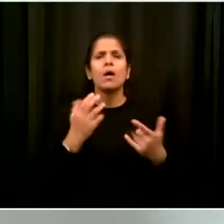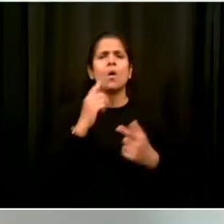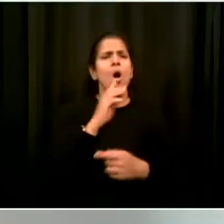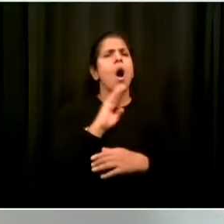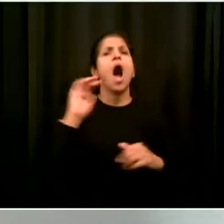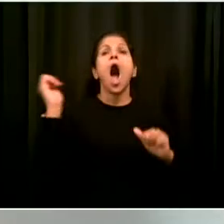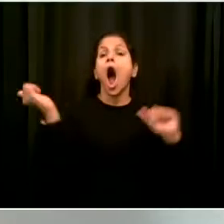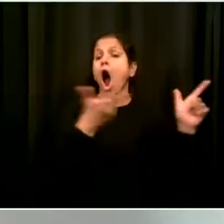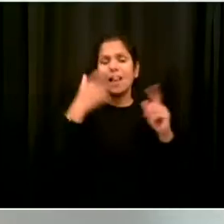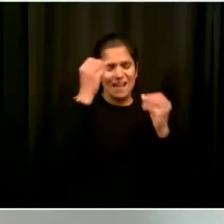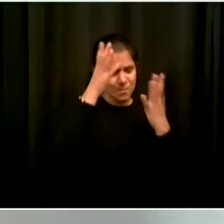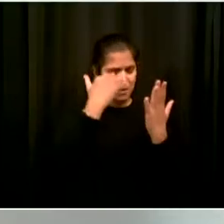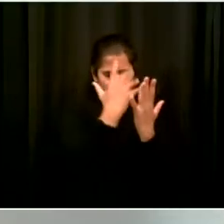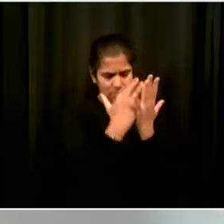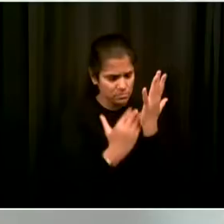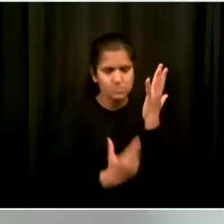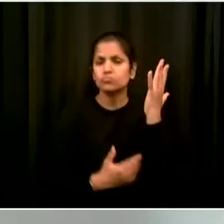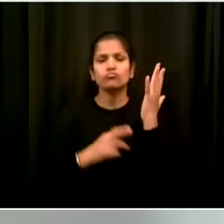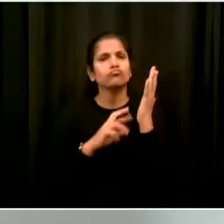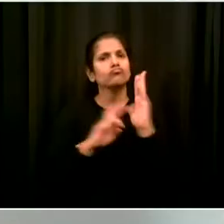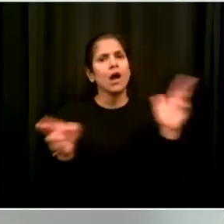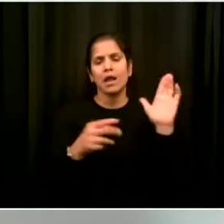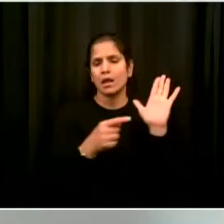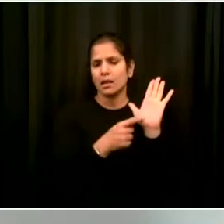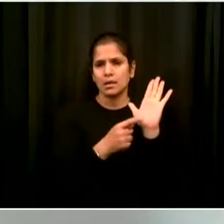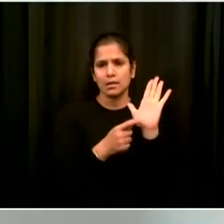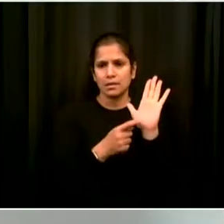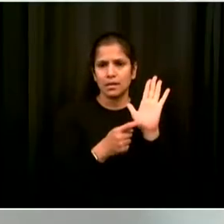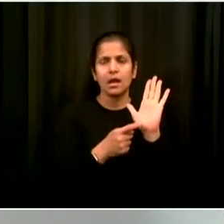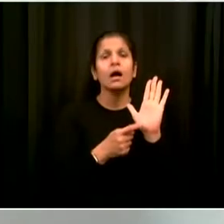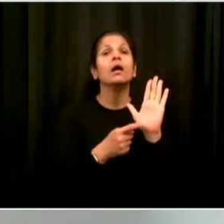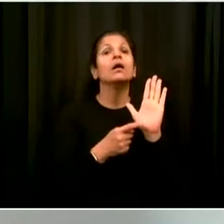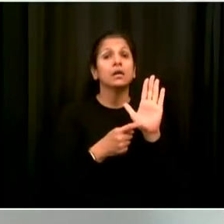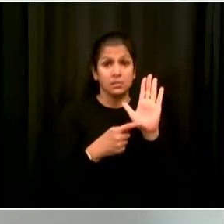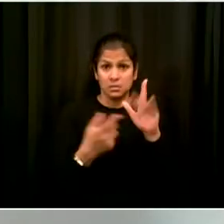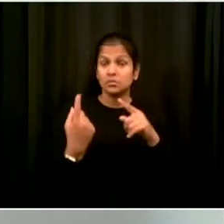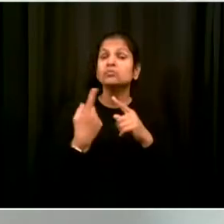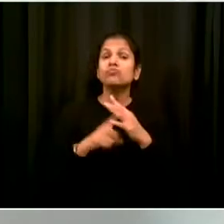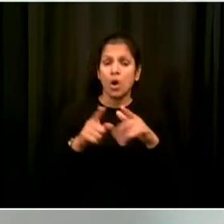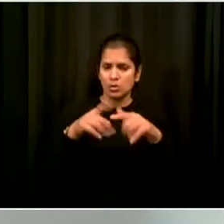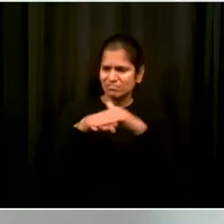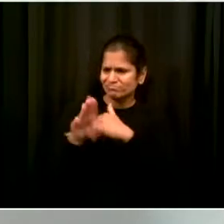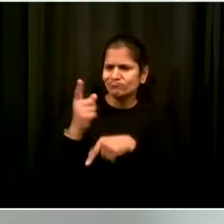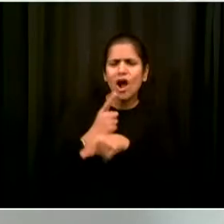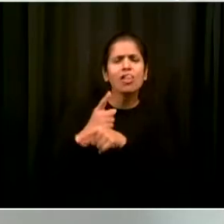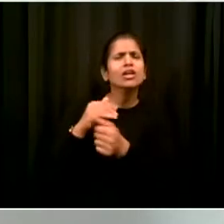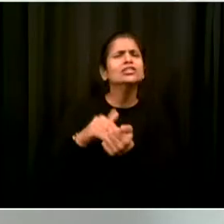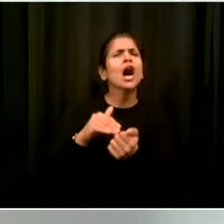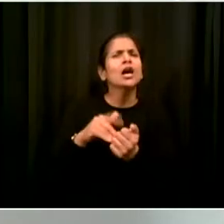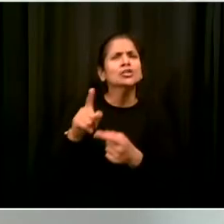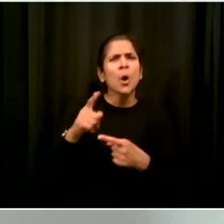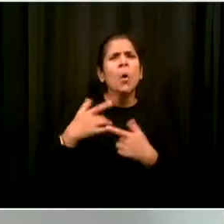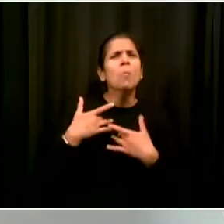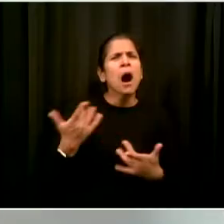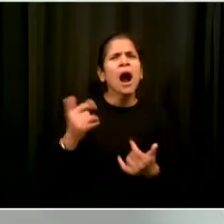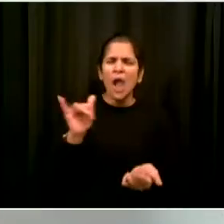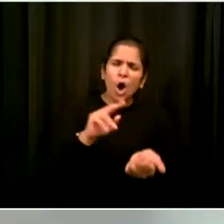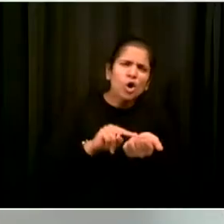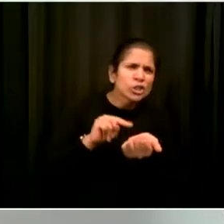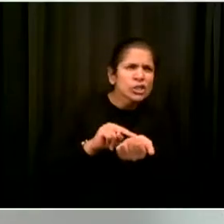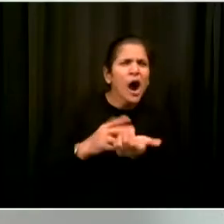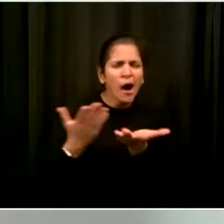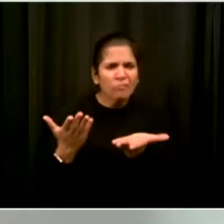common here in New York City. And then you will see your provider, and your provider will usually be a nurse or somebody who's authorized to provide